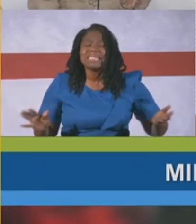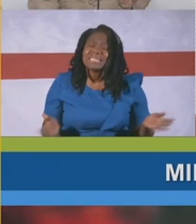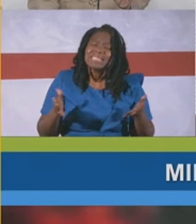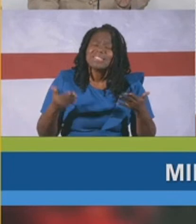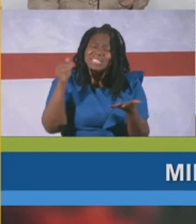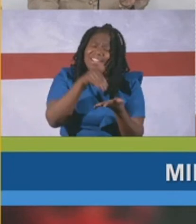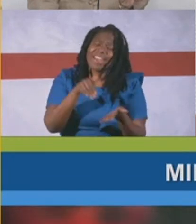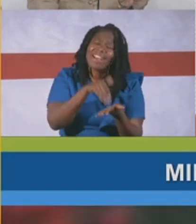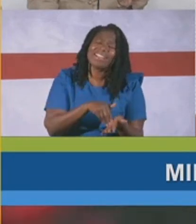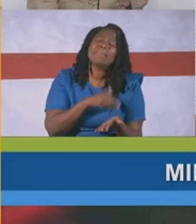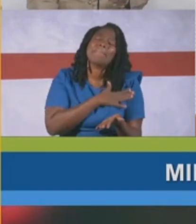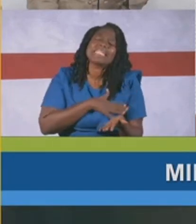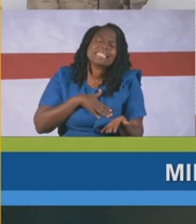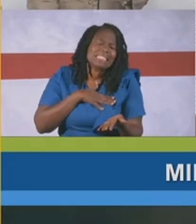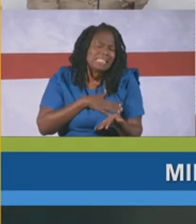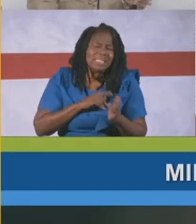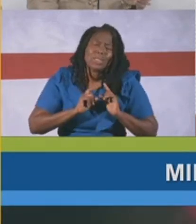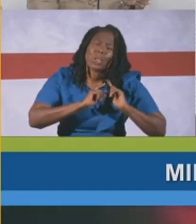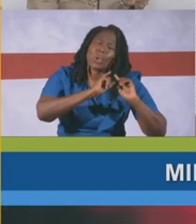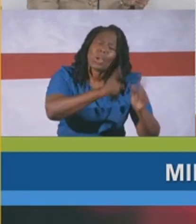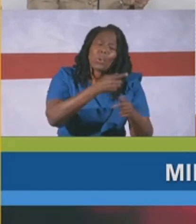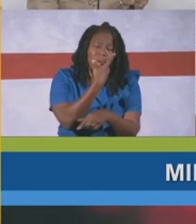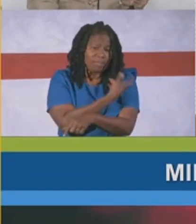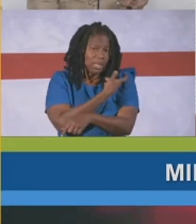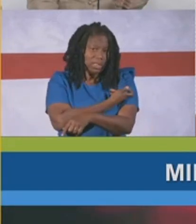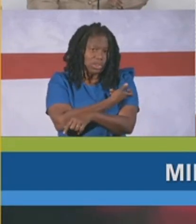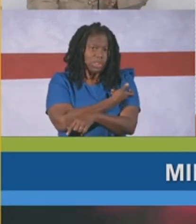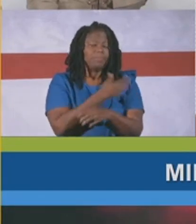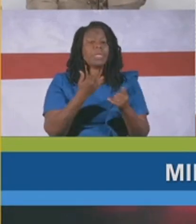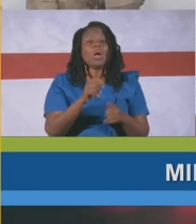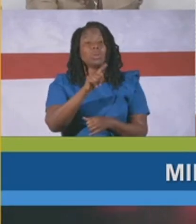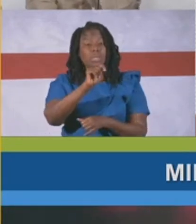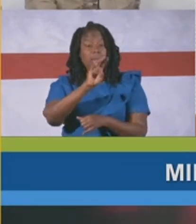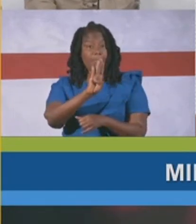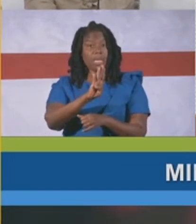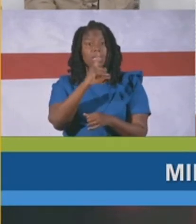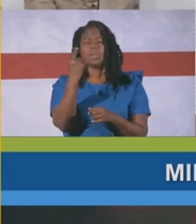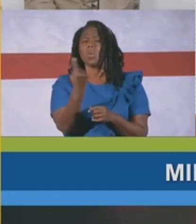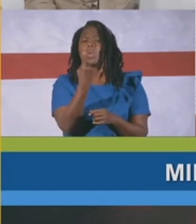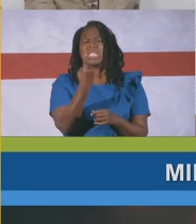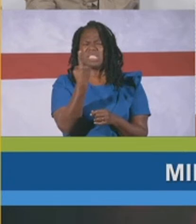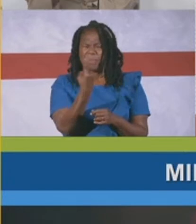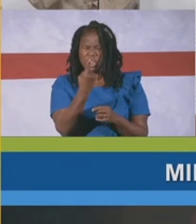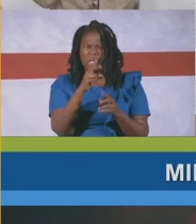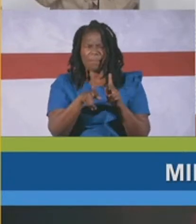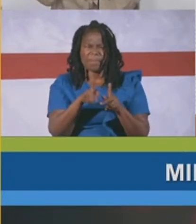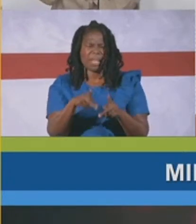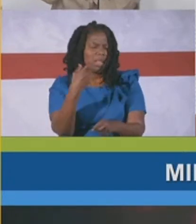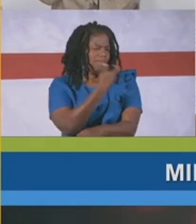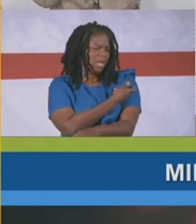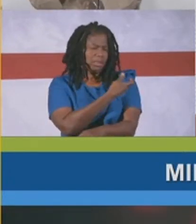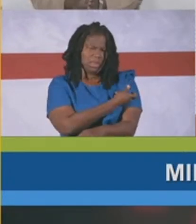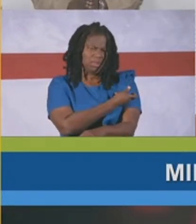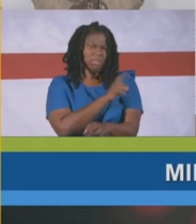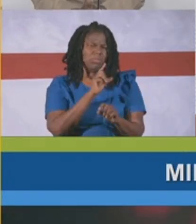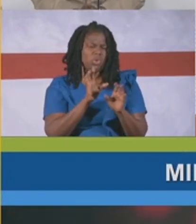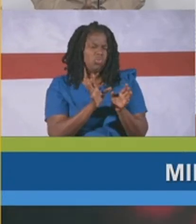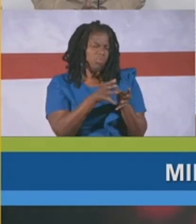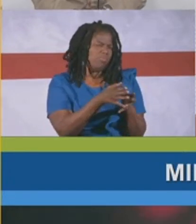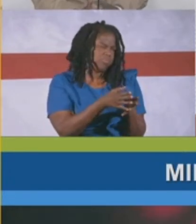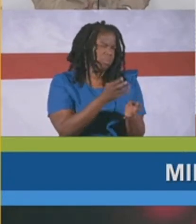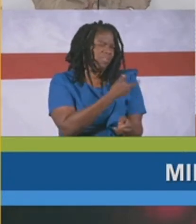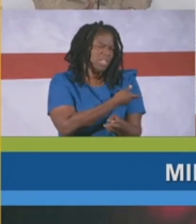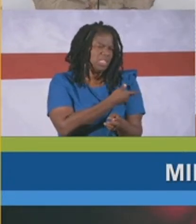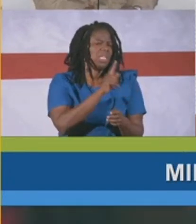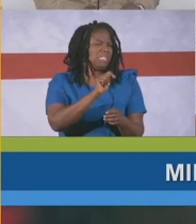for TB is in a specialized group, only in special populations. But vaccination for COVID-19 available to